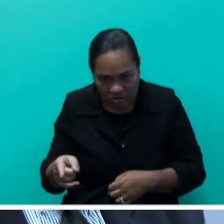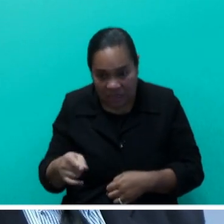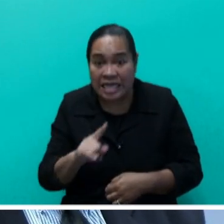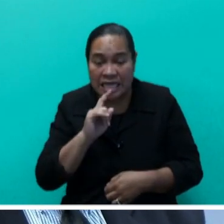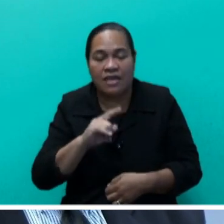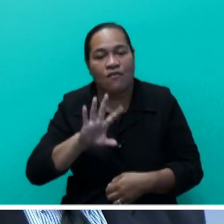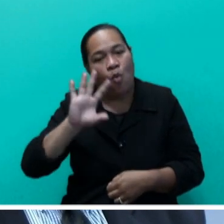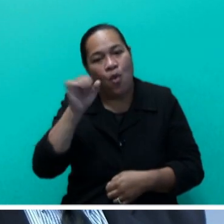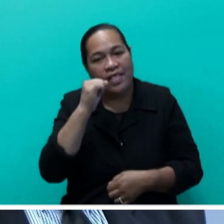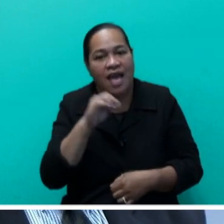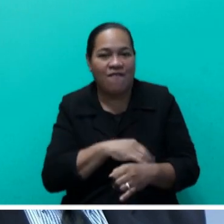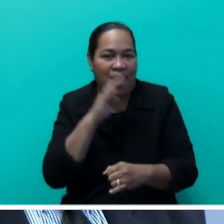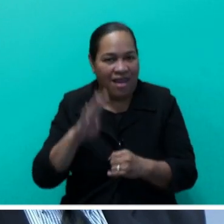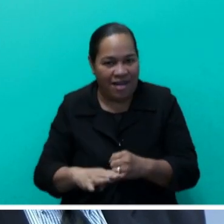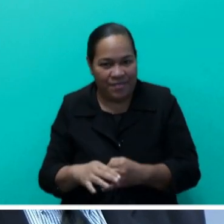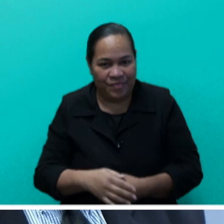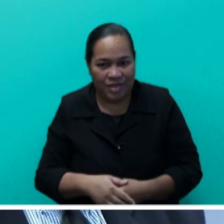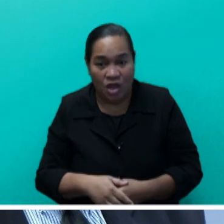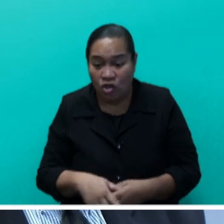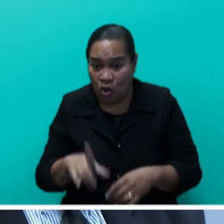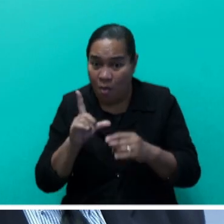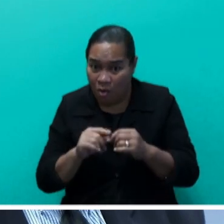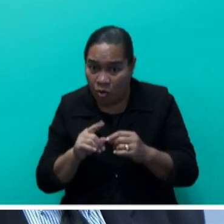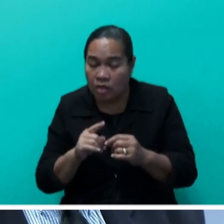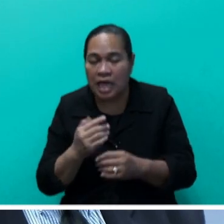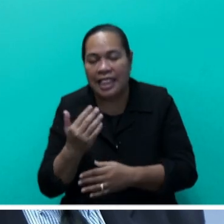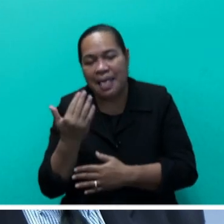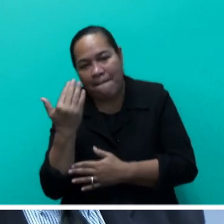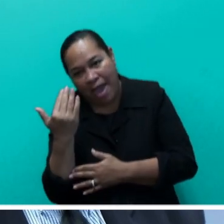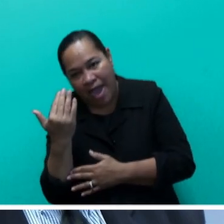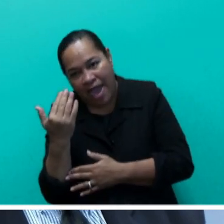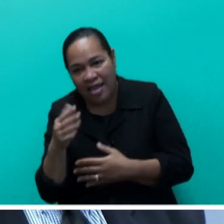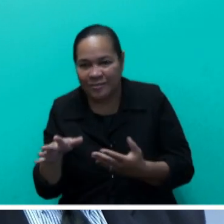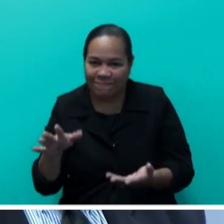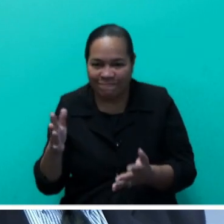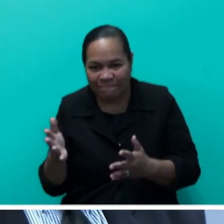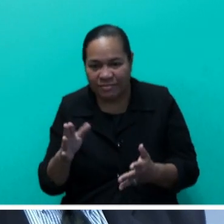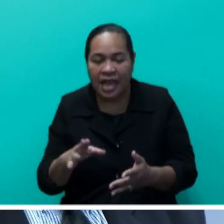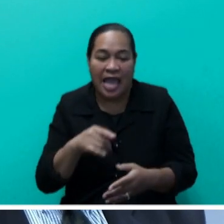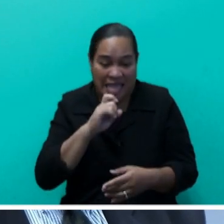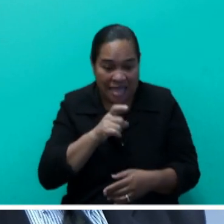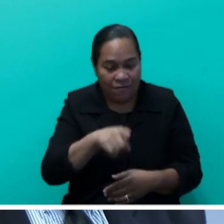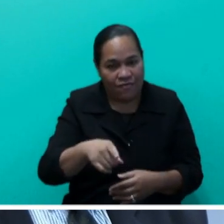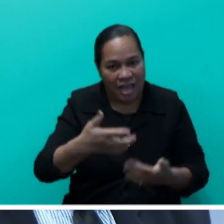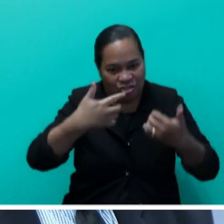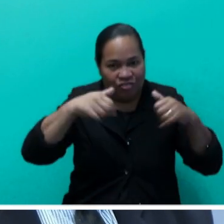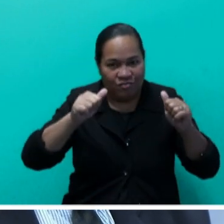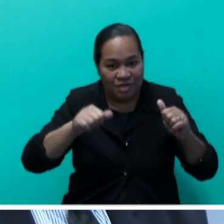final. The bonuses were therefore based on the team's achievements and